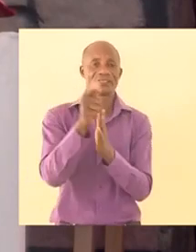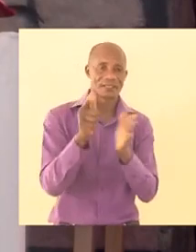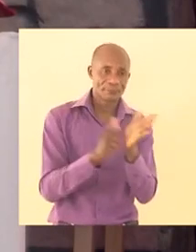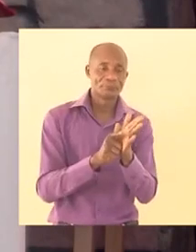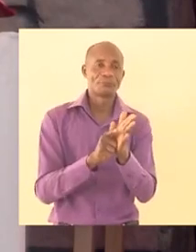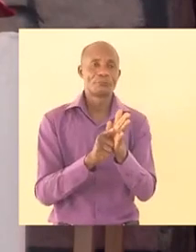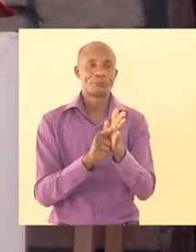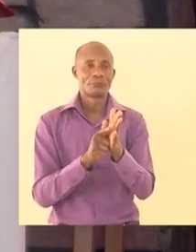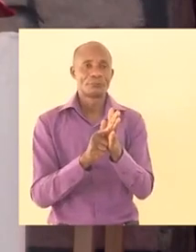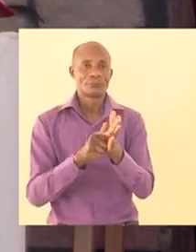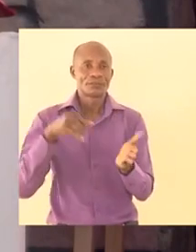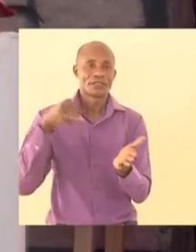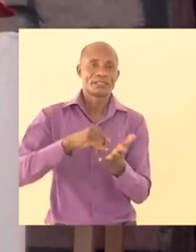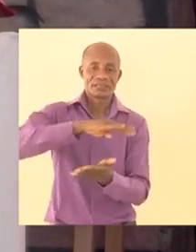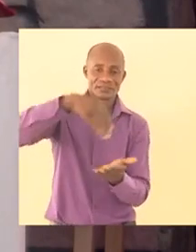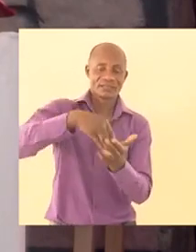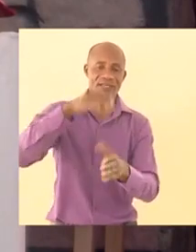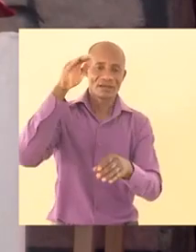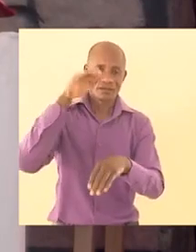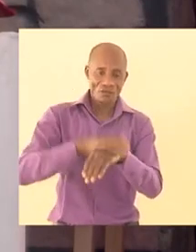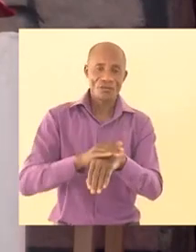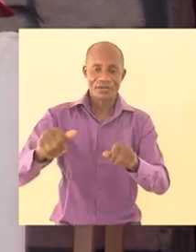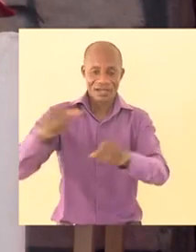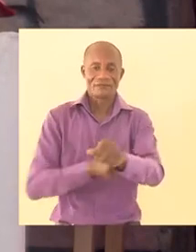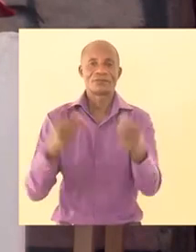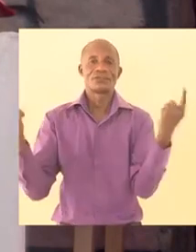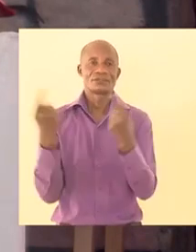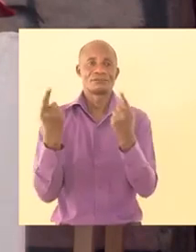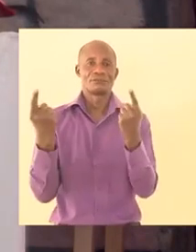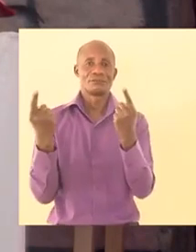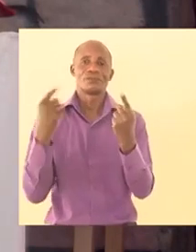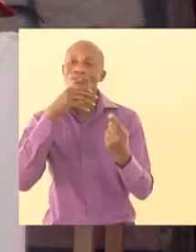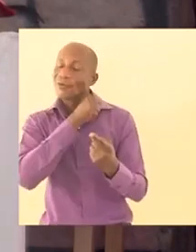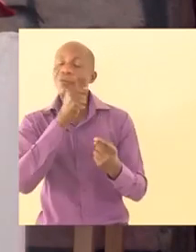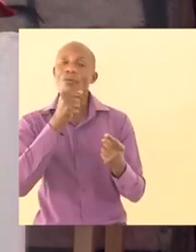law centers on avoiding sin. You take a look at the Old